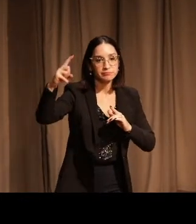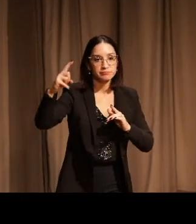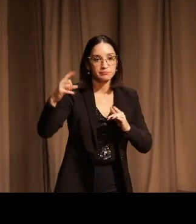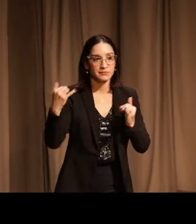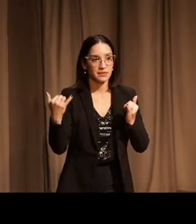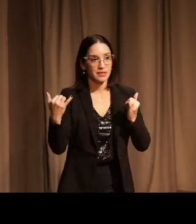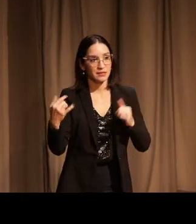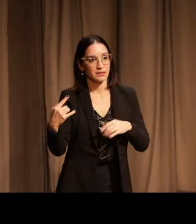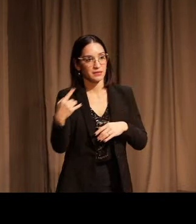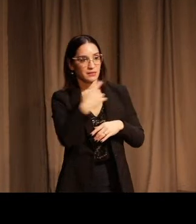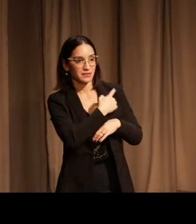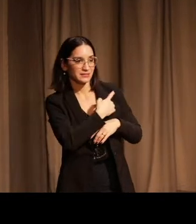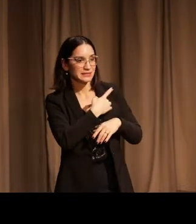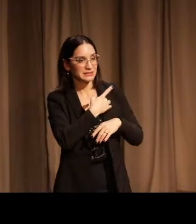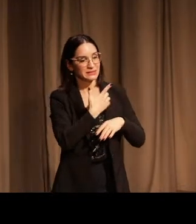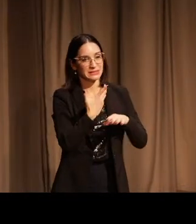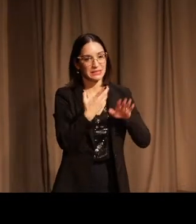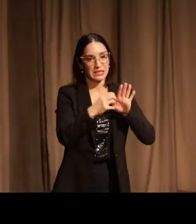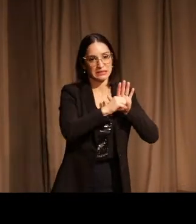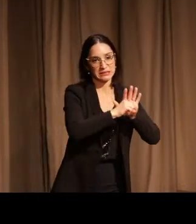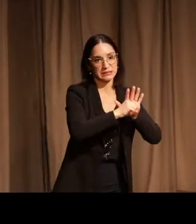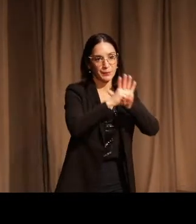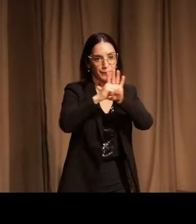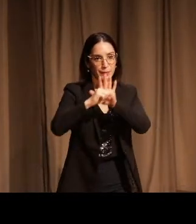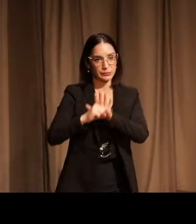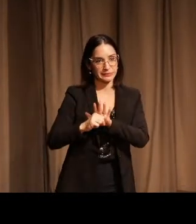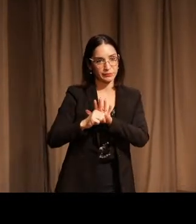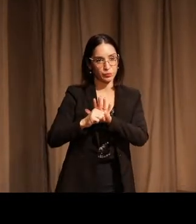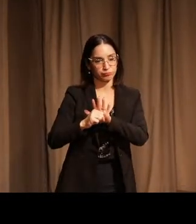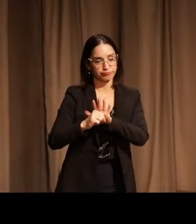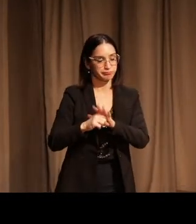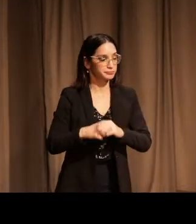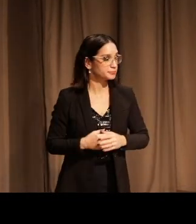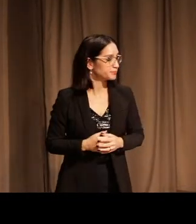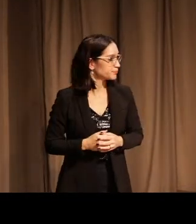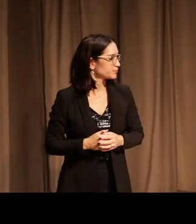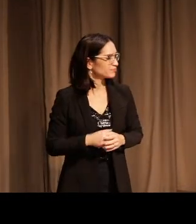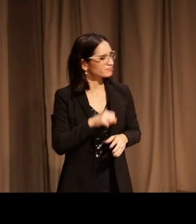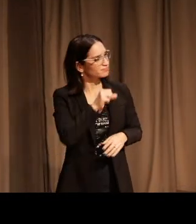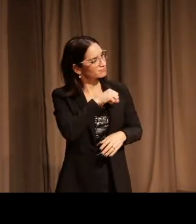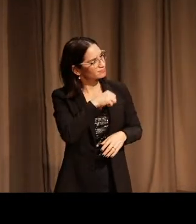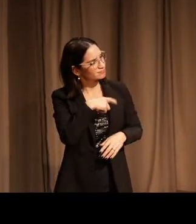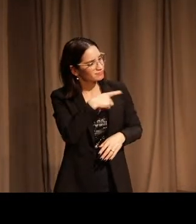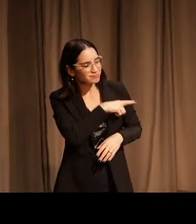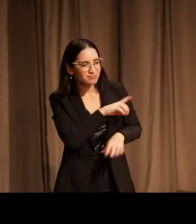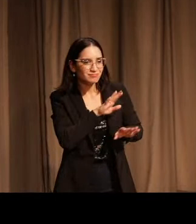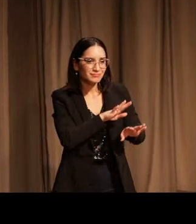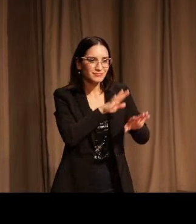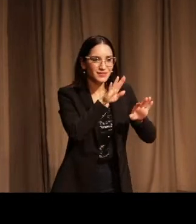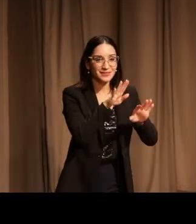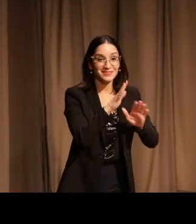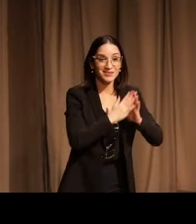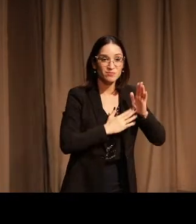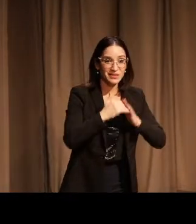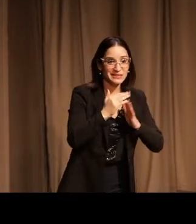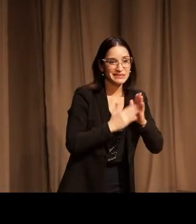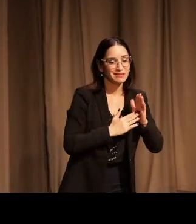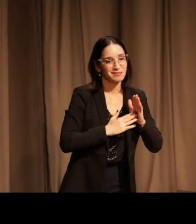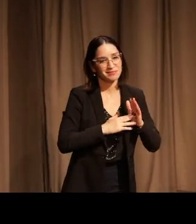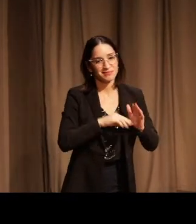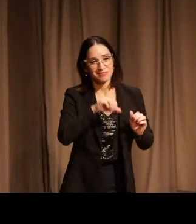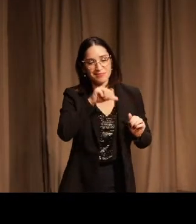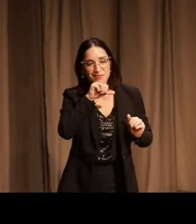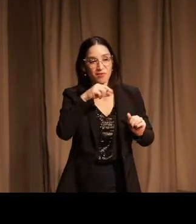luminous corn stalk. Yeah, and I love, these moments in the painting where, especially this painting